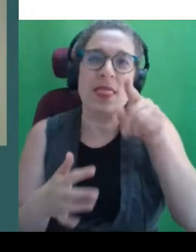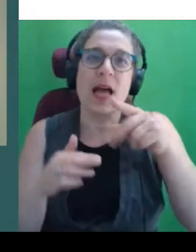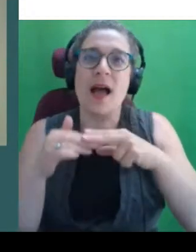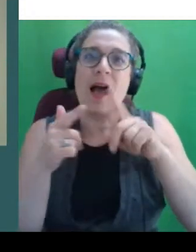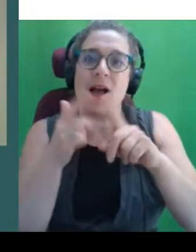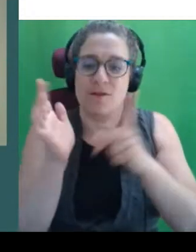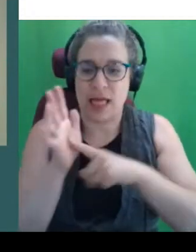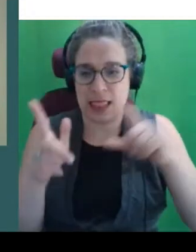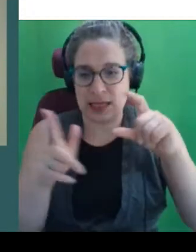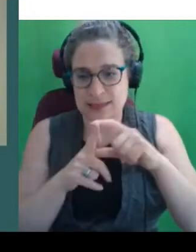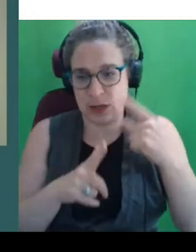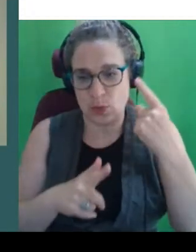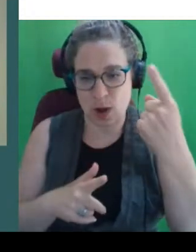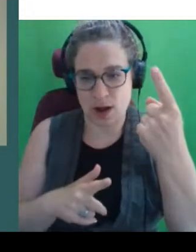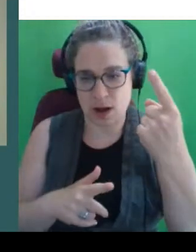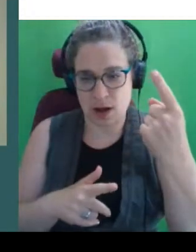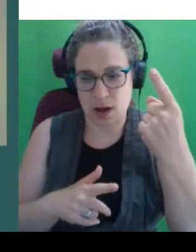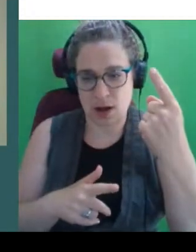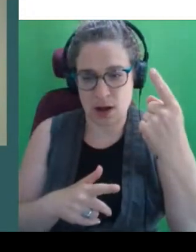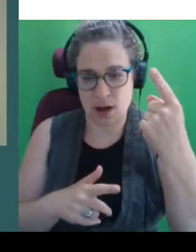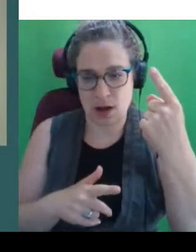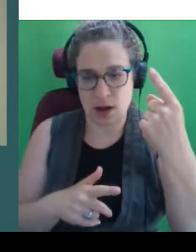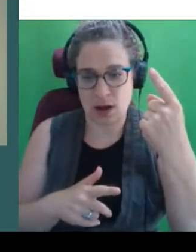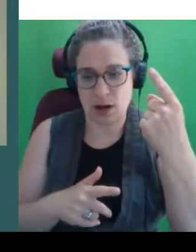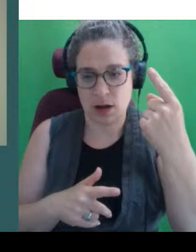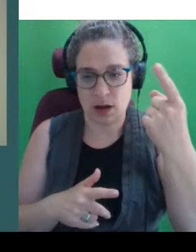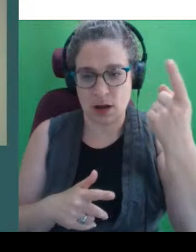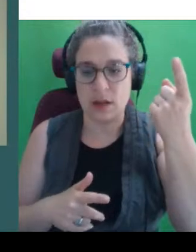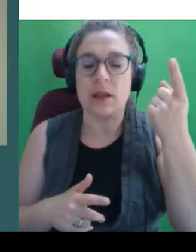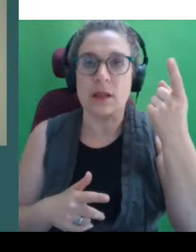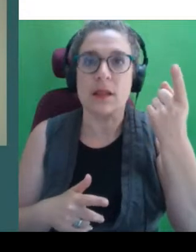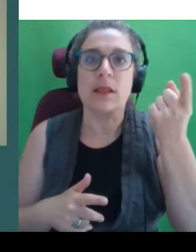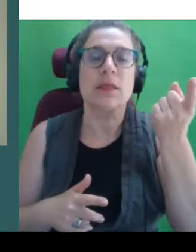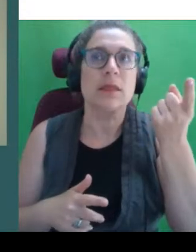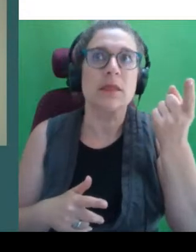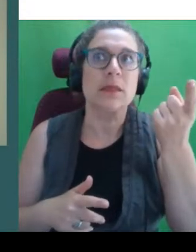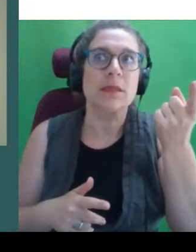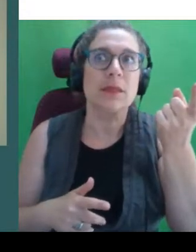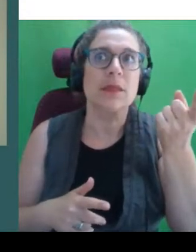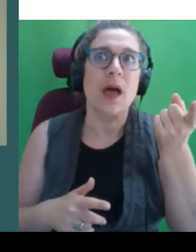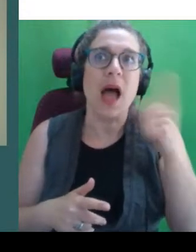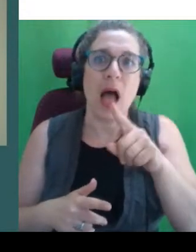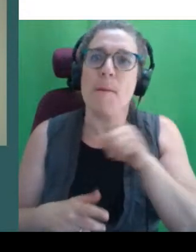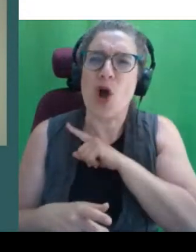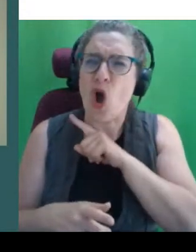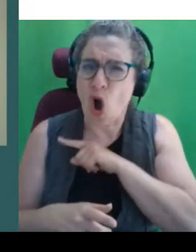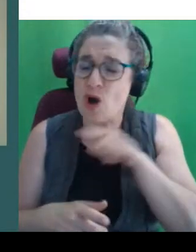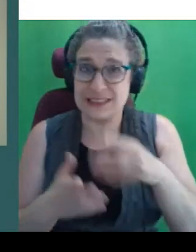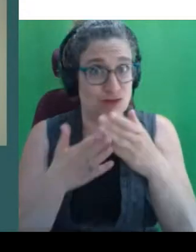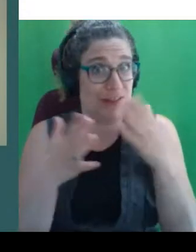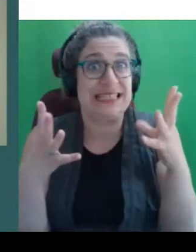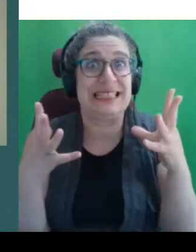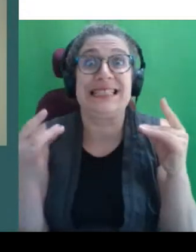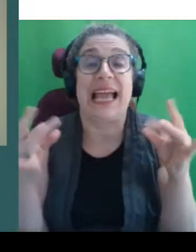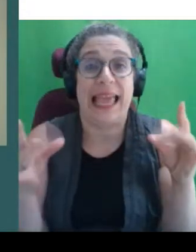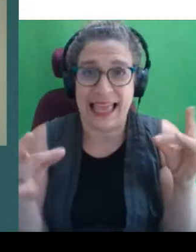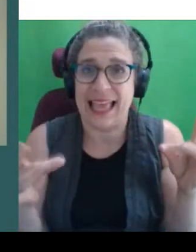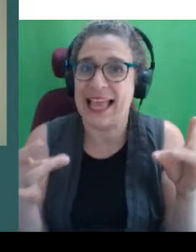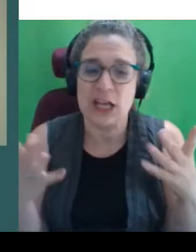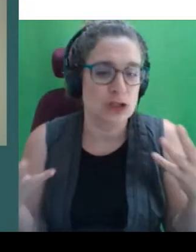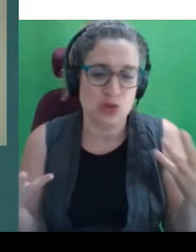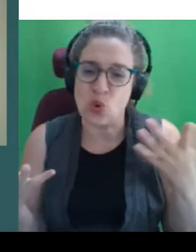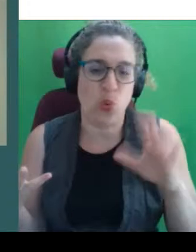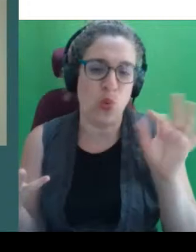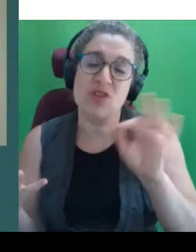start seeing any symptom reduction, etc., because it's so sticky. So none of that really